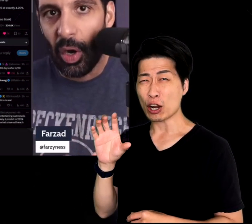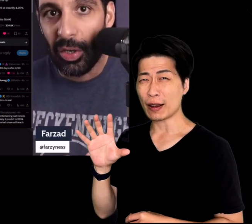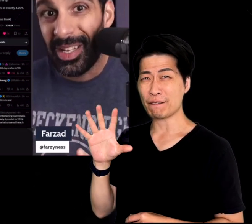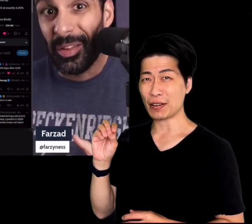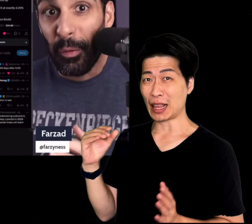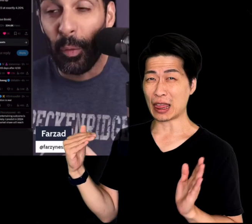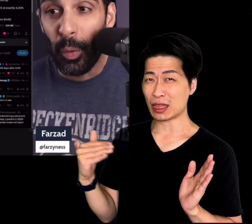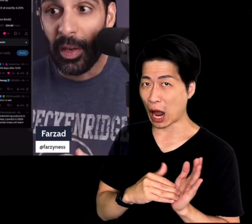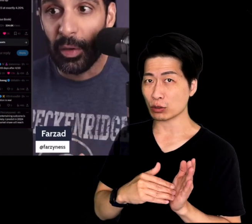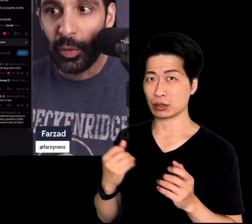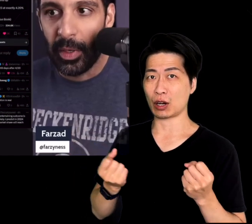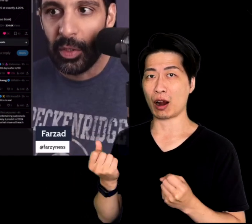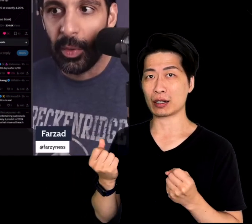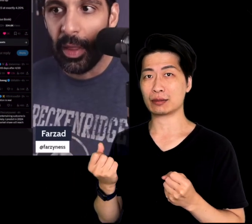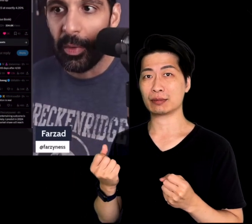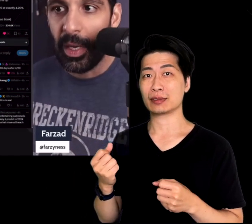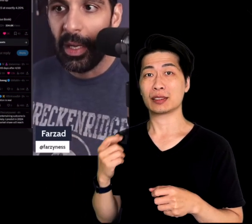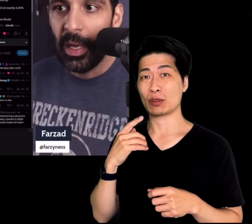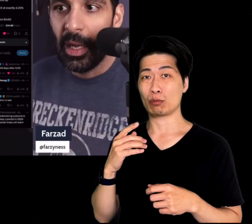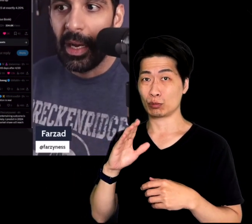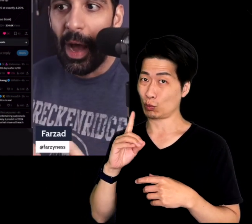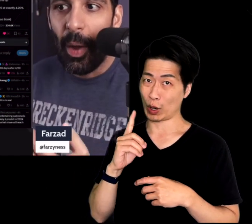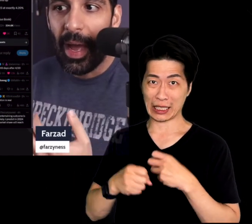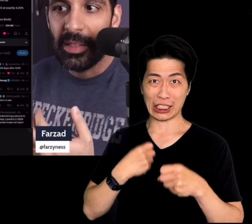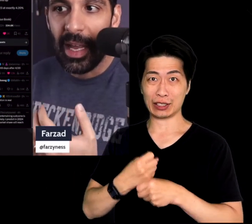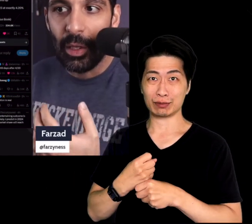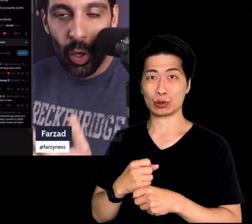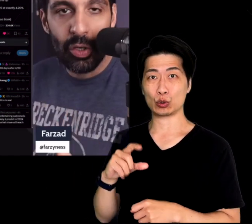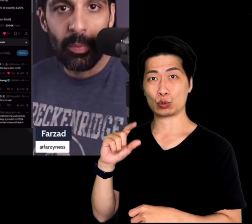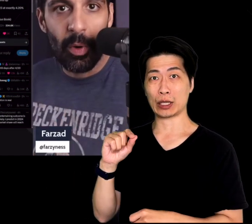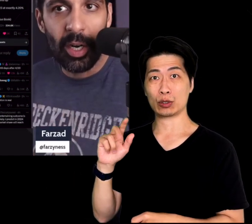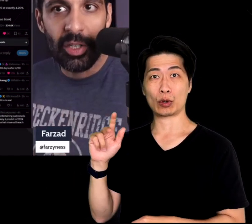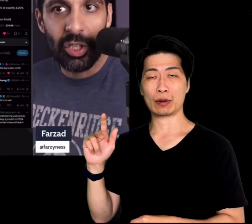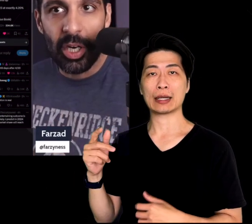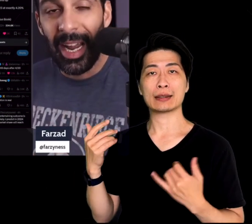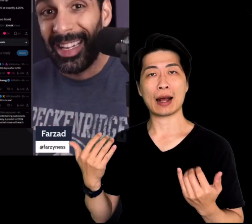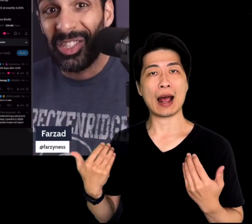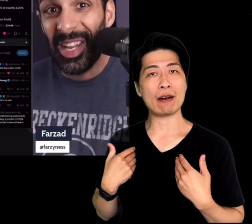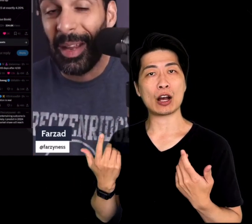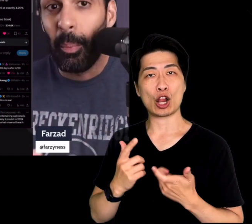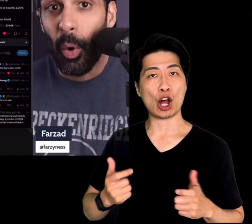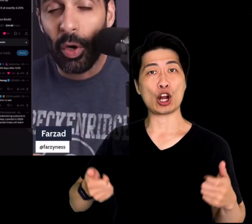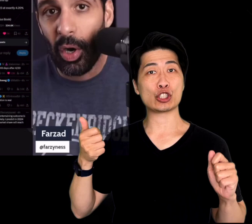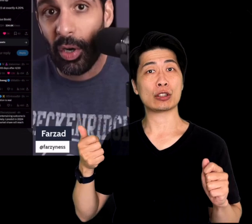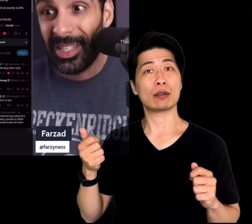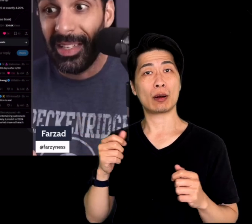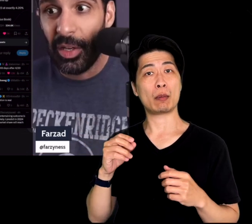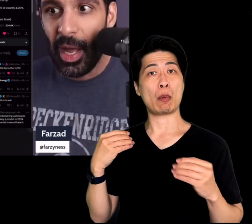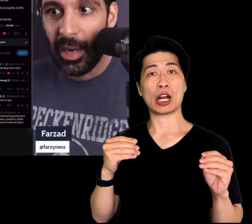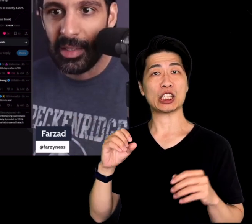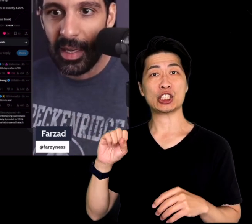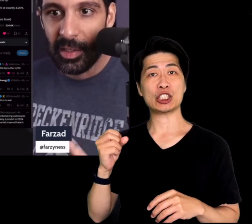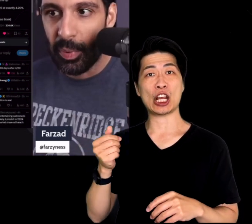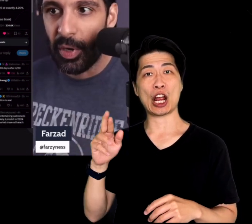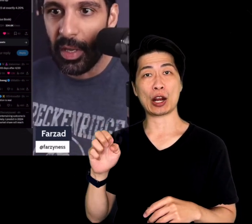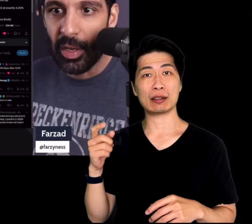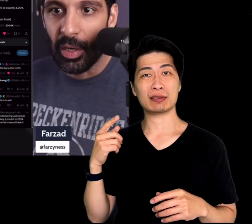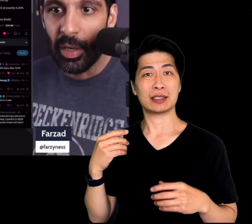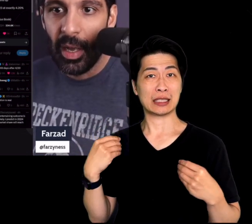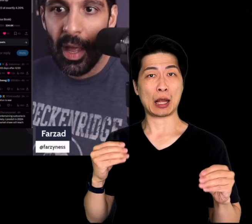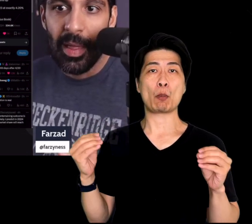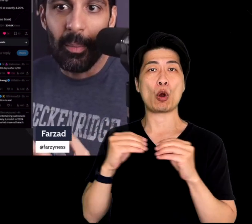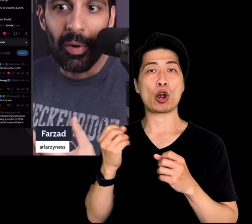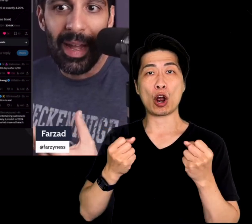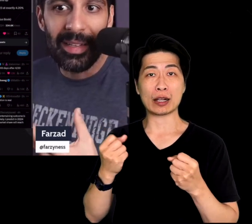650,000 cars in the full year of 2023, now has a larger market share and is selling more cars in the United States per